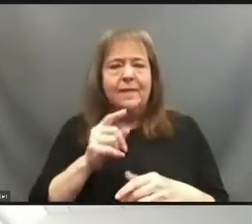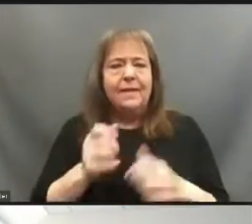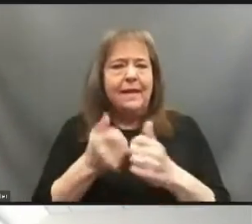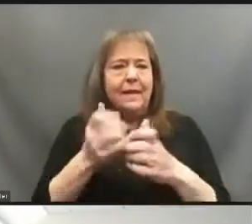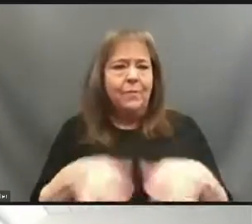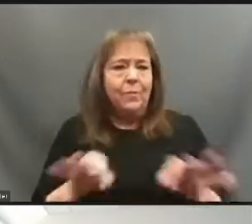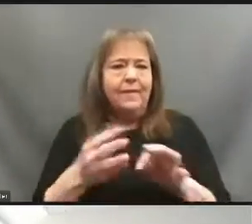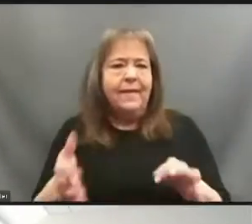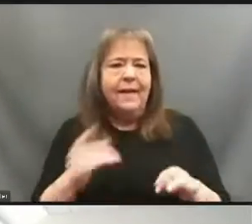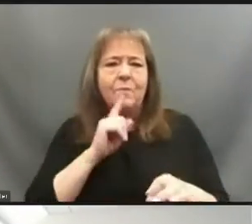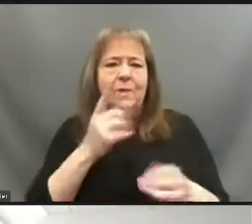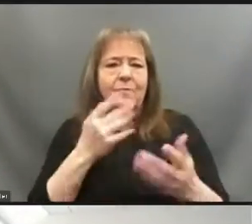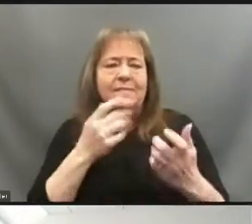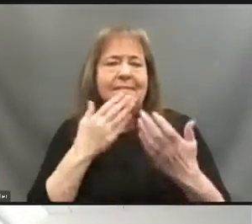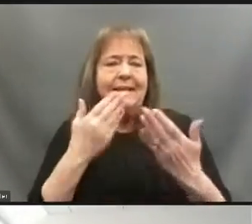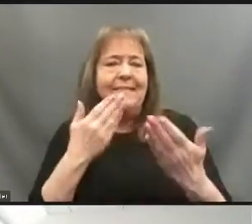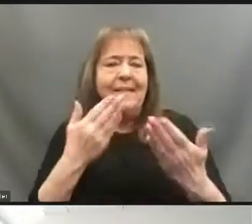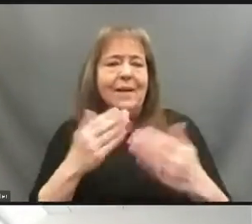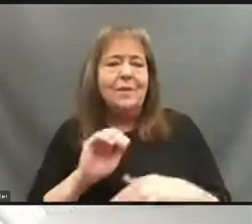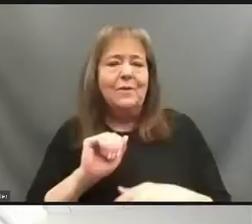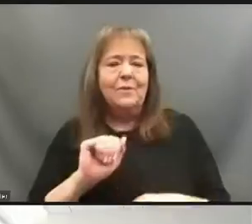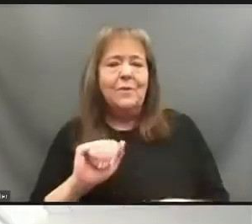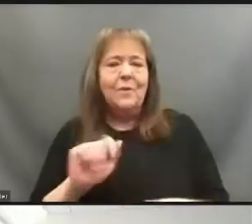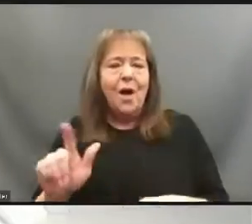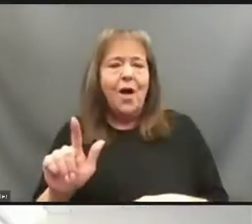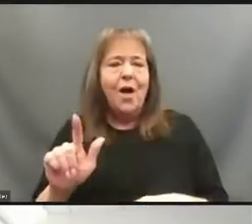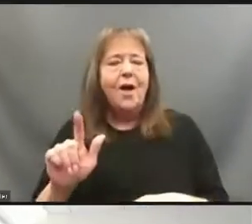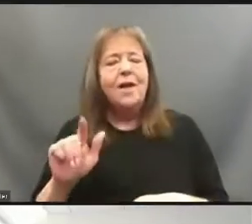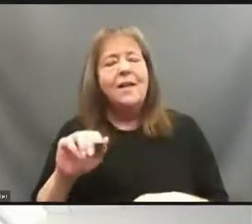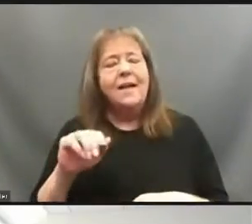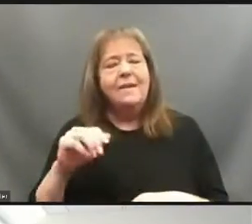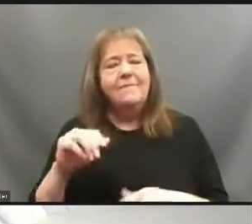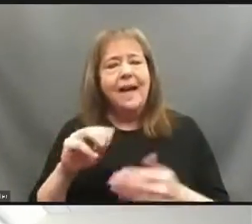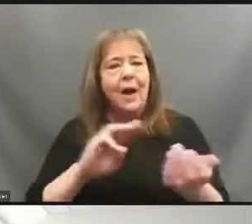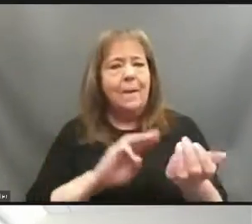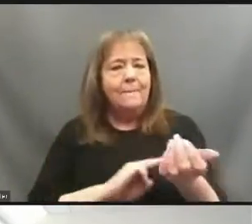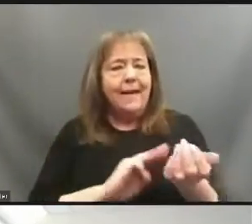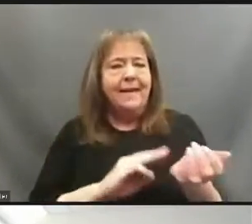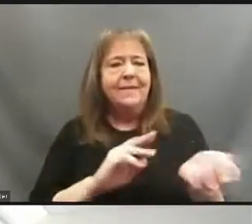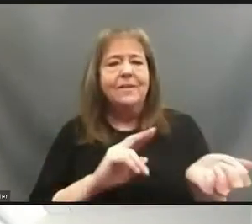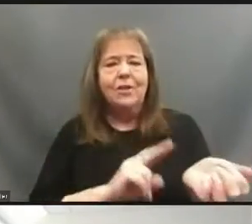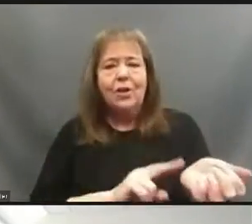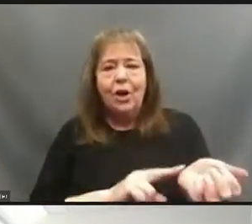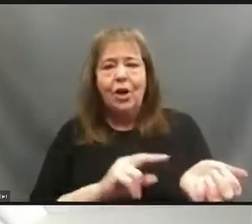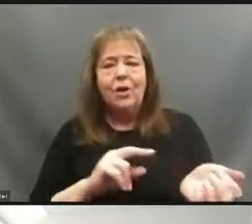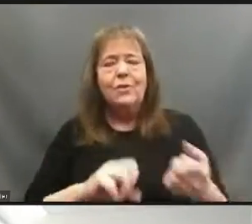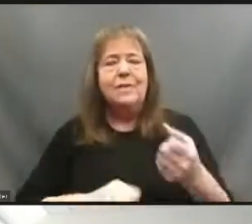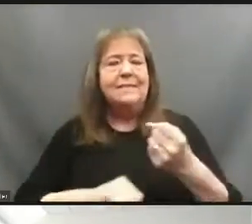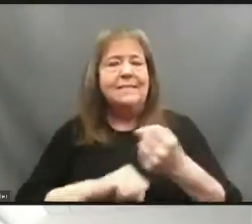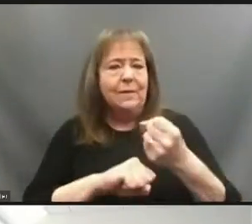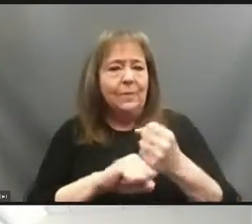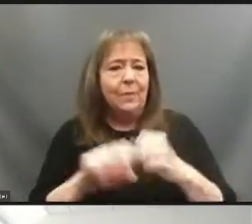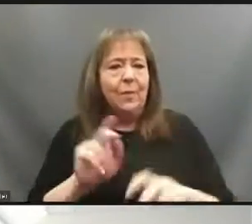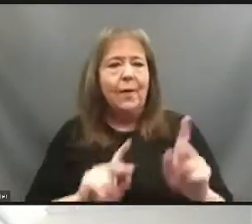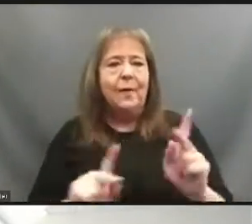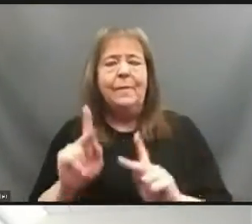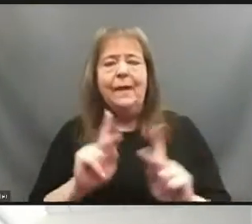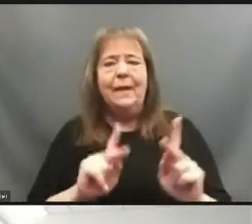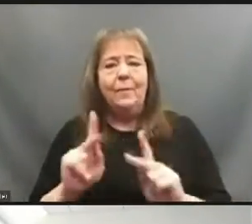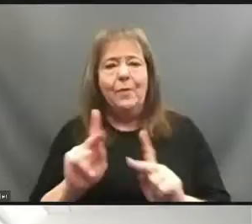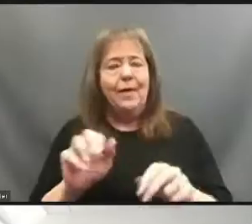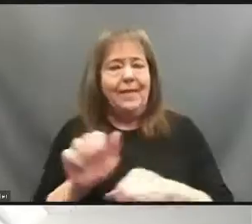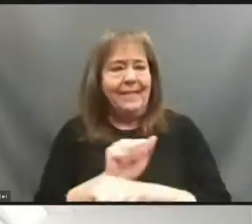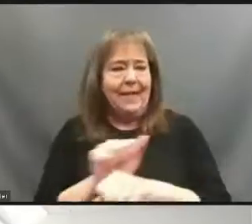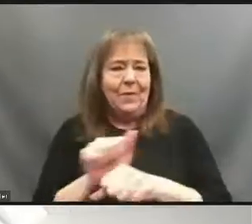thank all of our medical staffs and our nursing staffs and support staff, ancillary, all